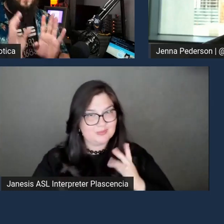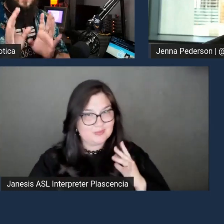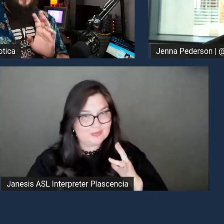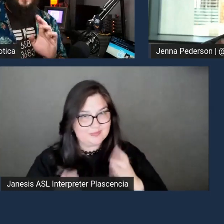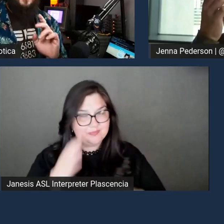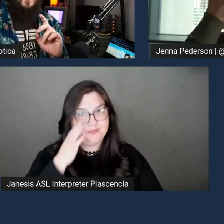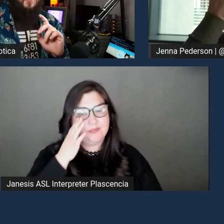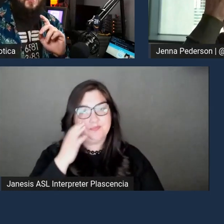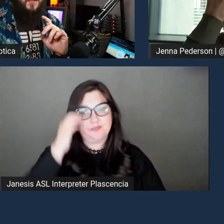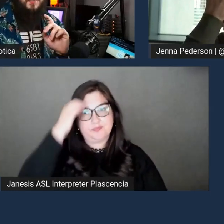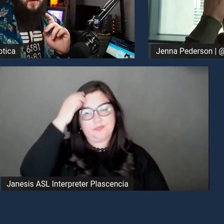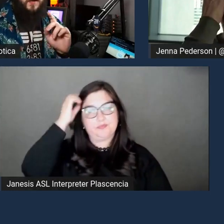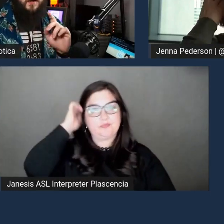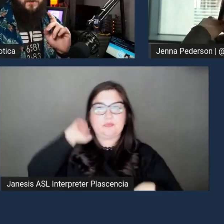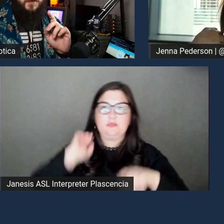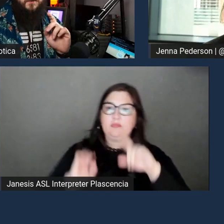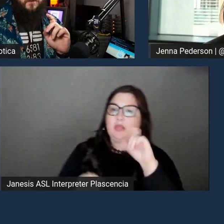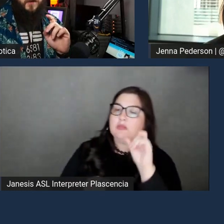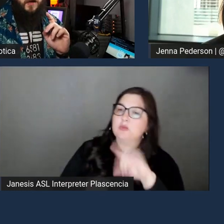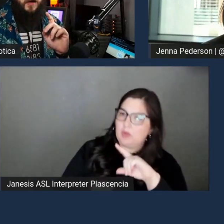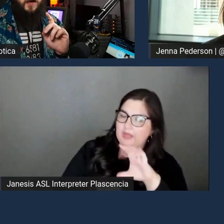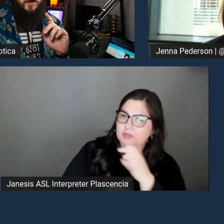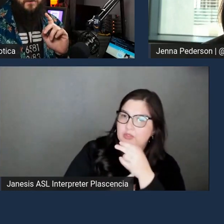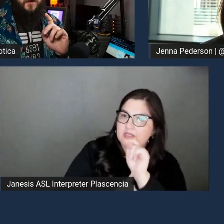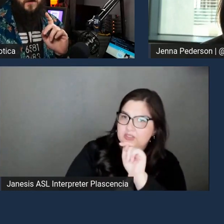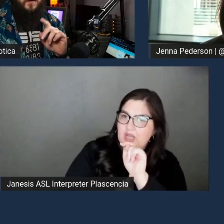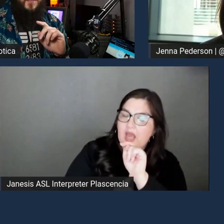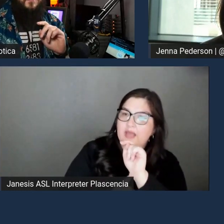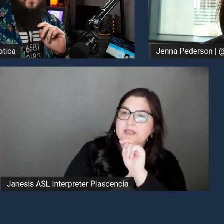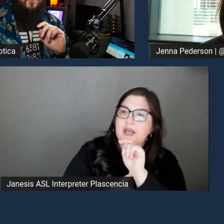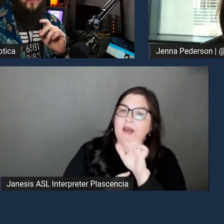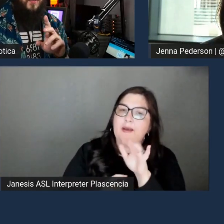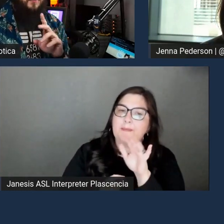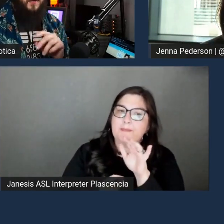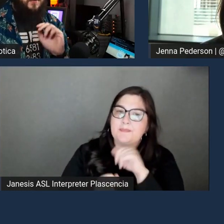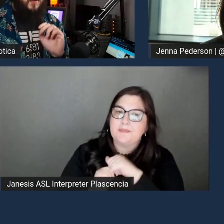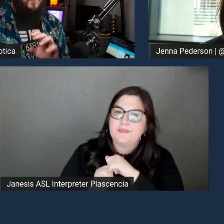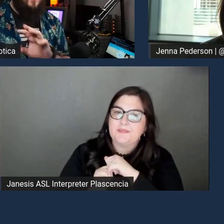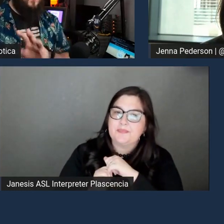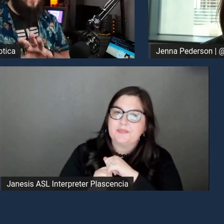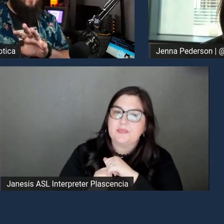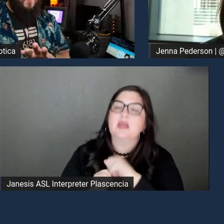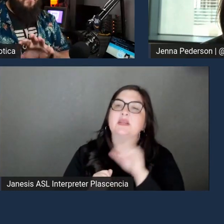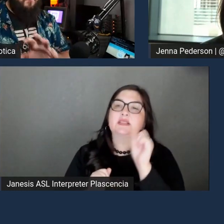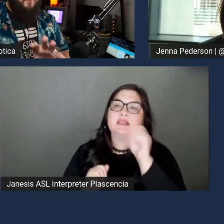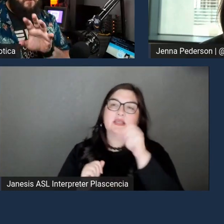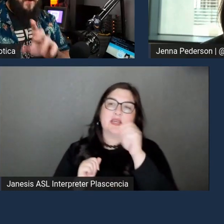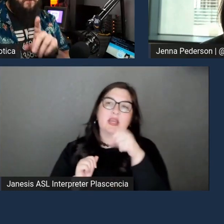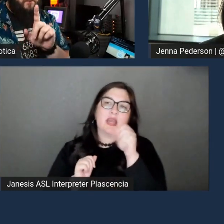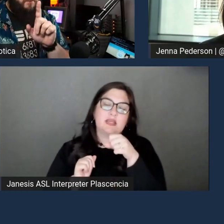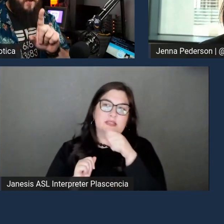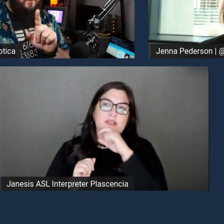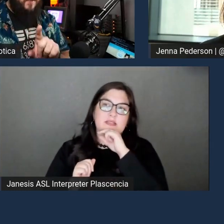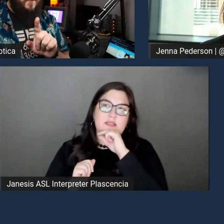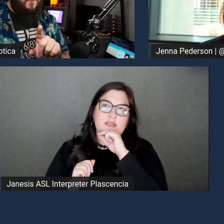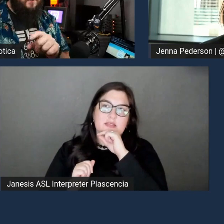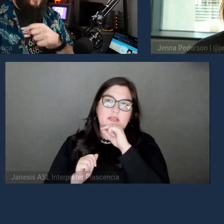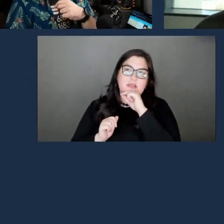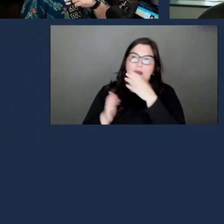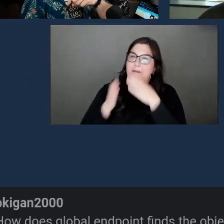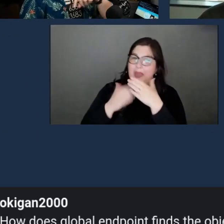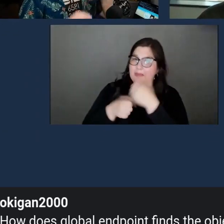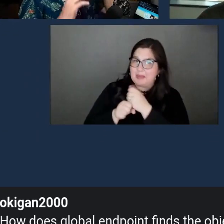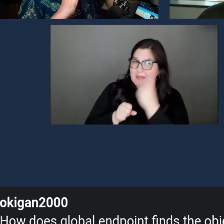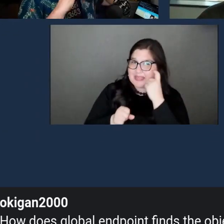There's a question from somebody here on chat as well. I think I missed it from so from Okigan 2000. Now this question may not make sense